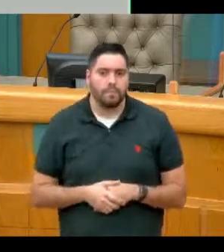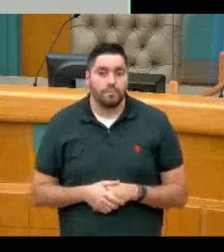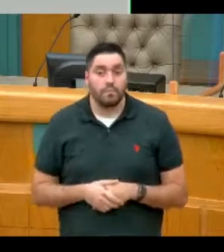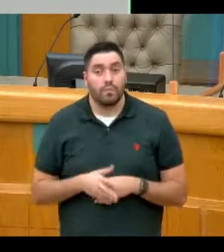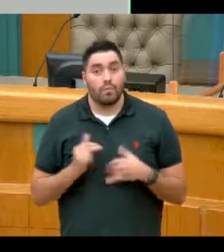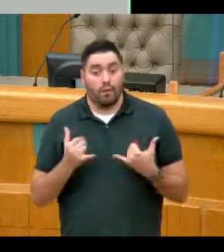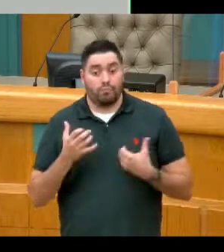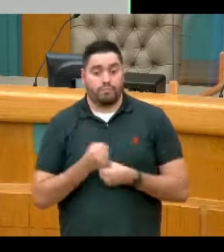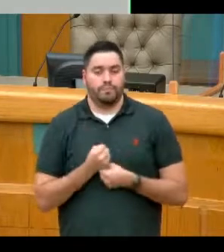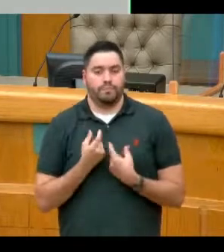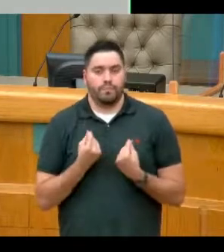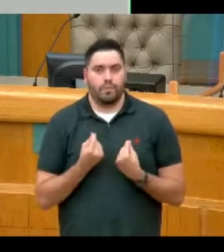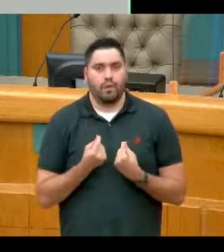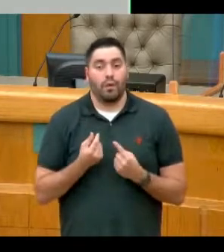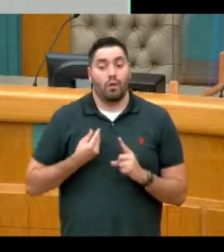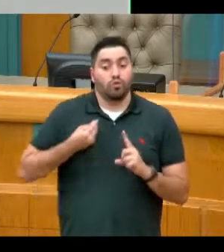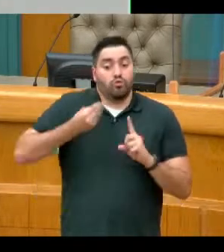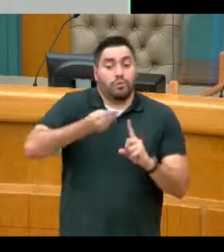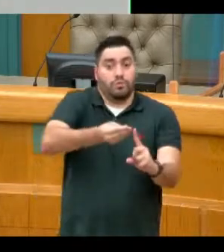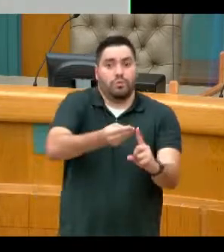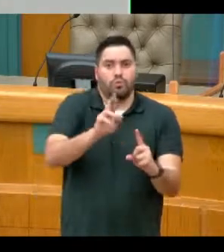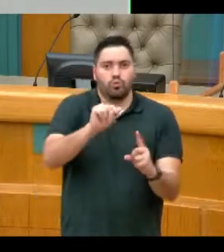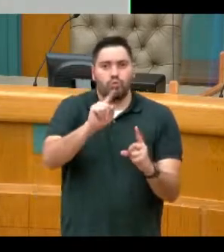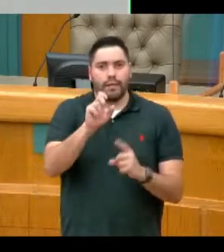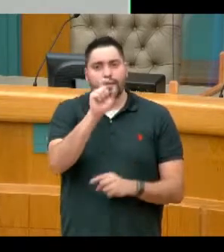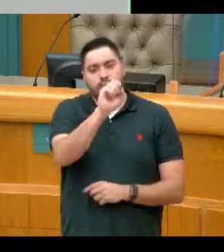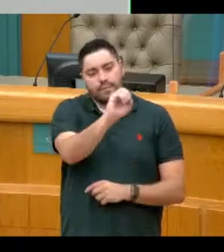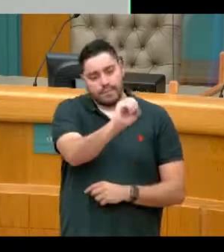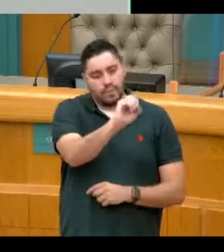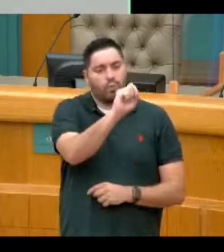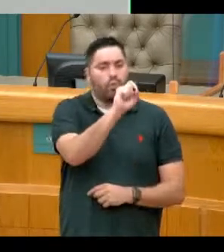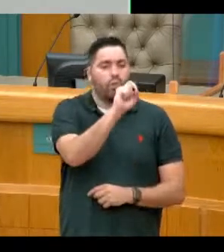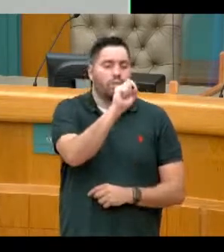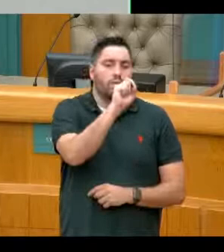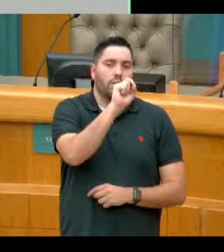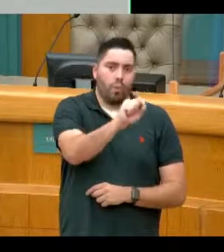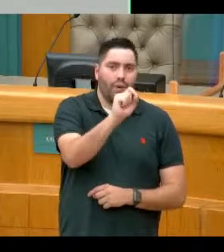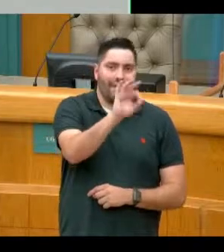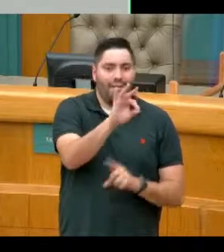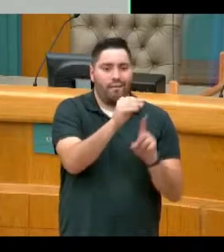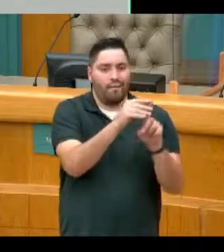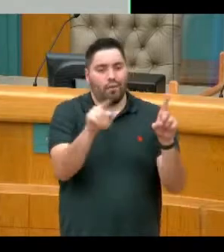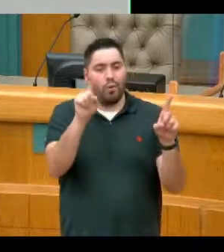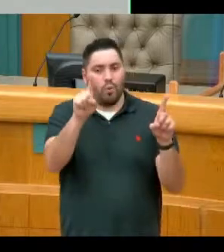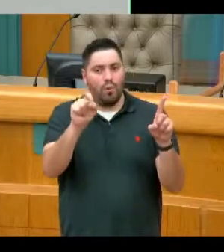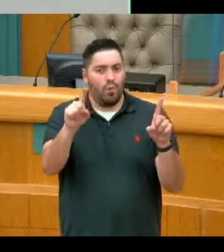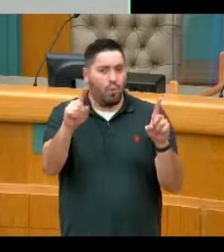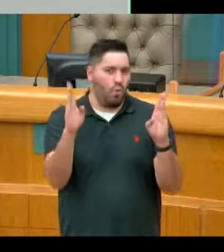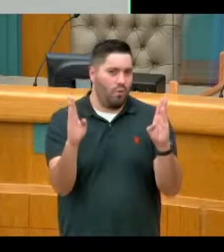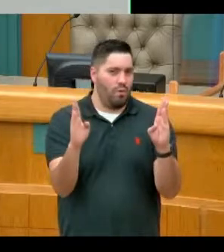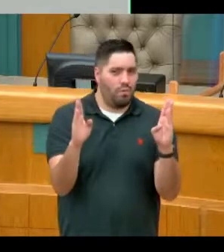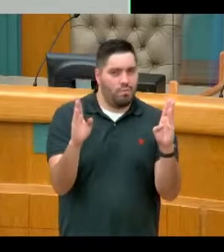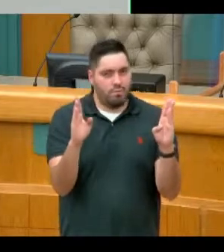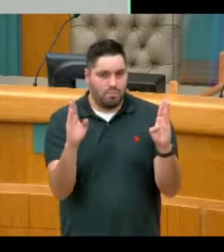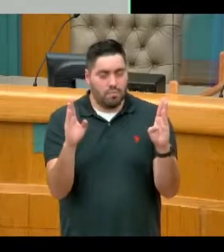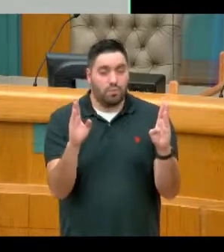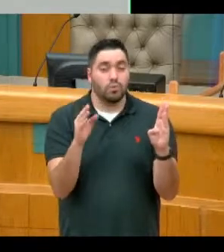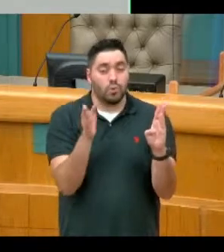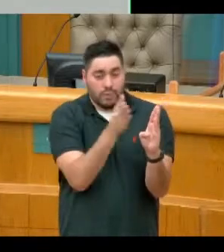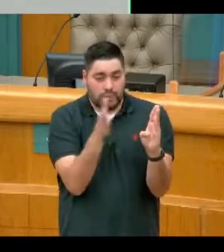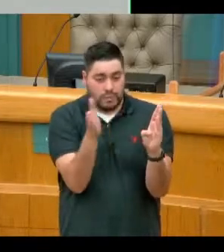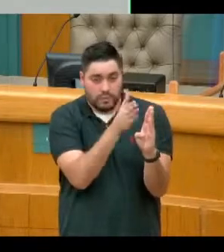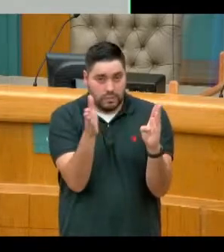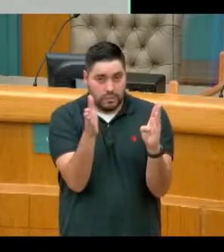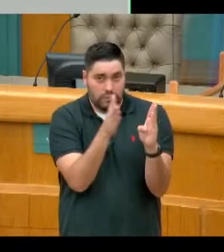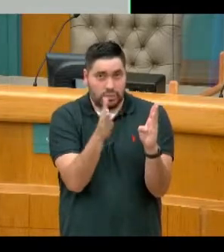transmission also increase. And we'll see if this levels off, but at least right now, it's on the upwards trend, and next week we'll see